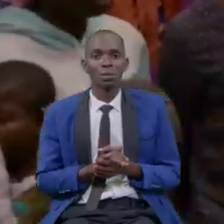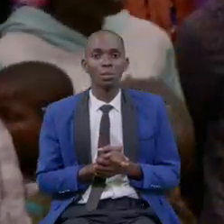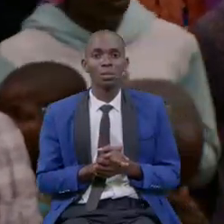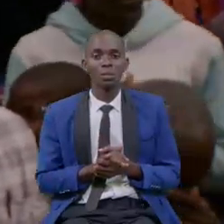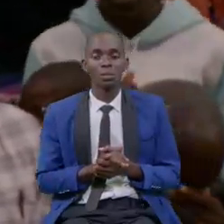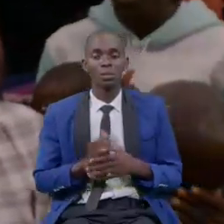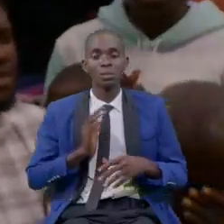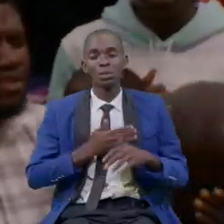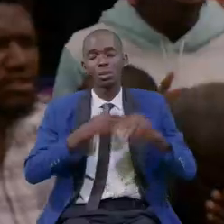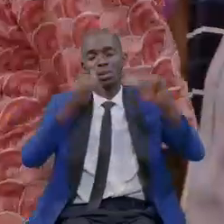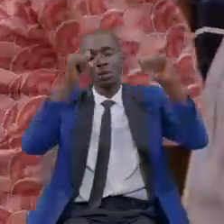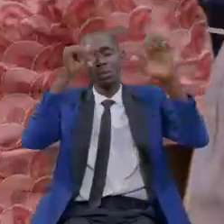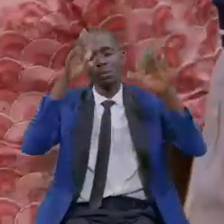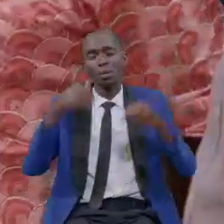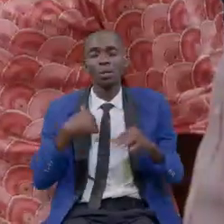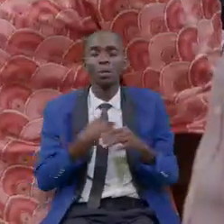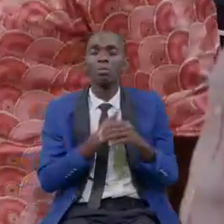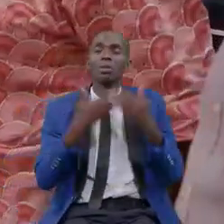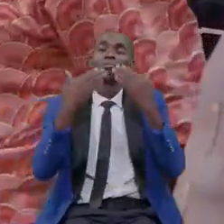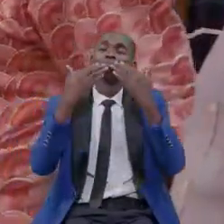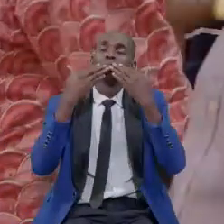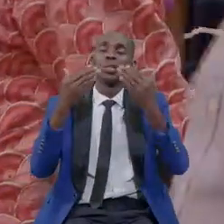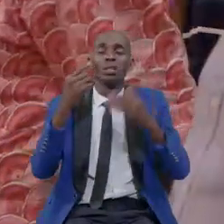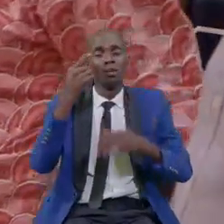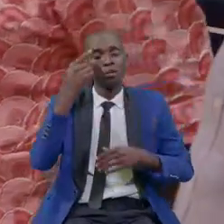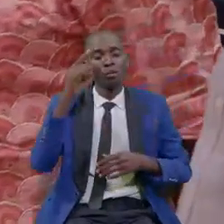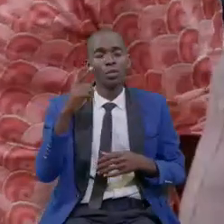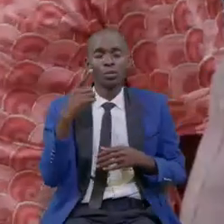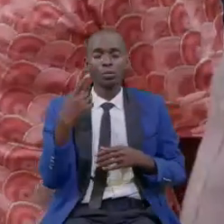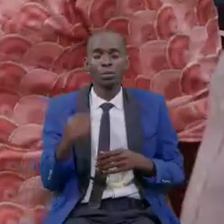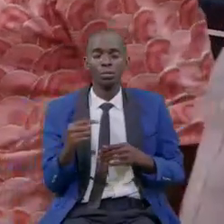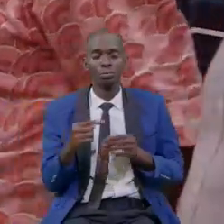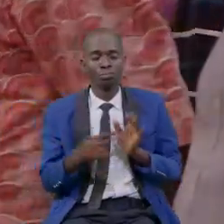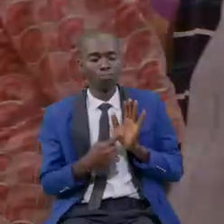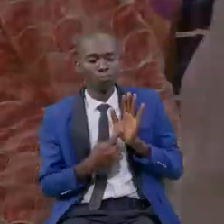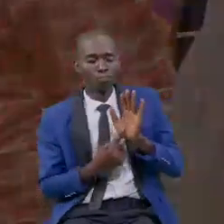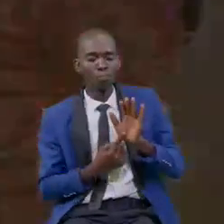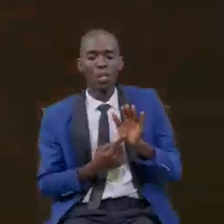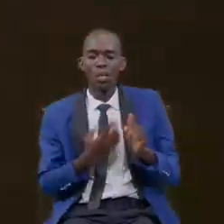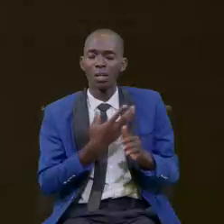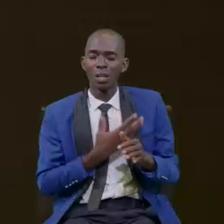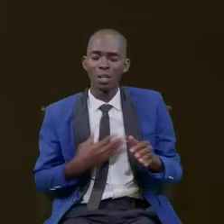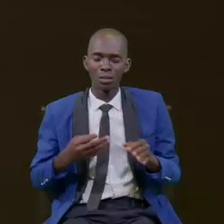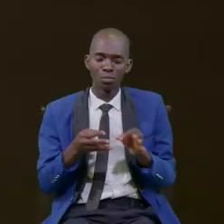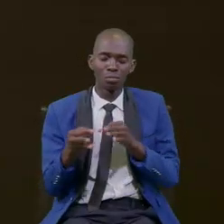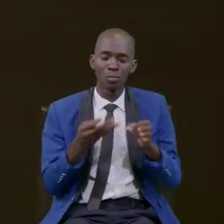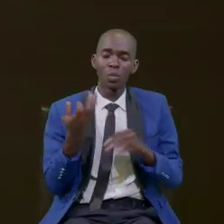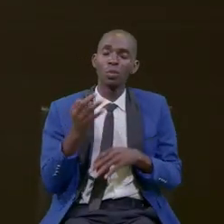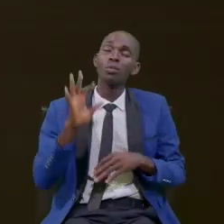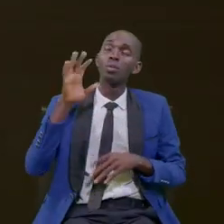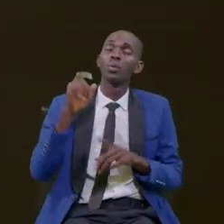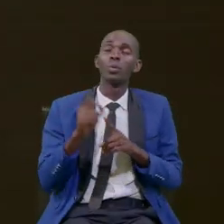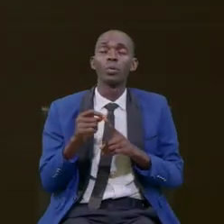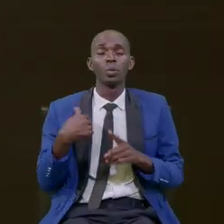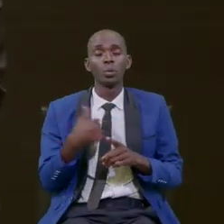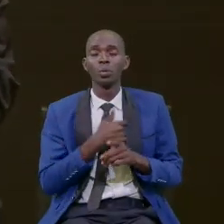Our Father, we thank you for the exposure and the exposition of your word. We